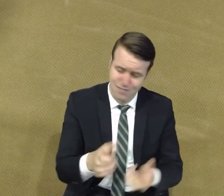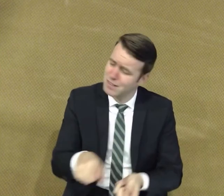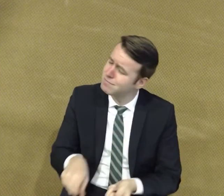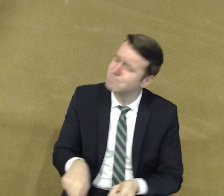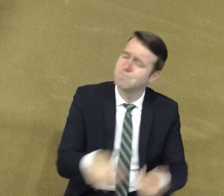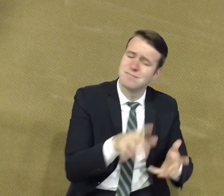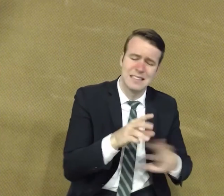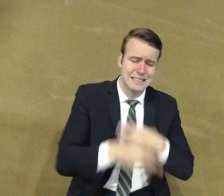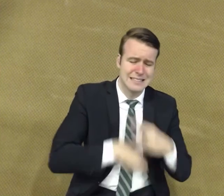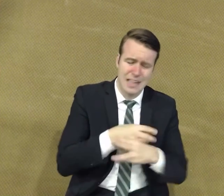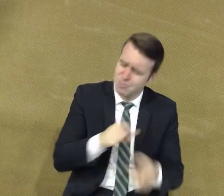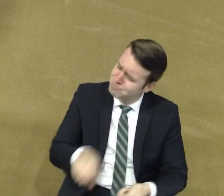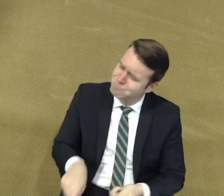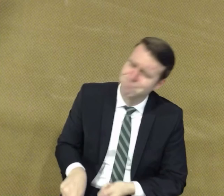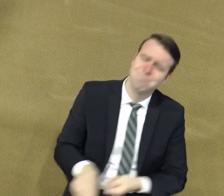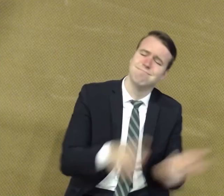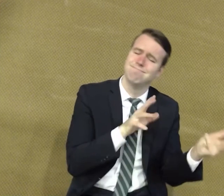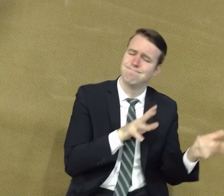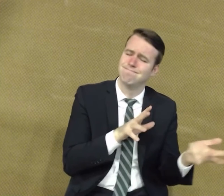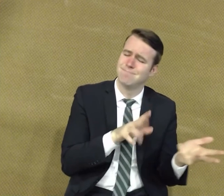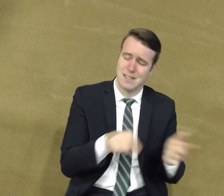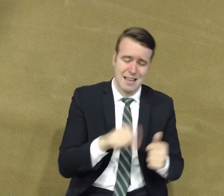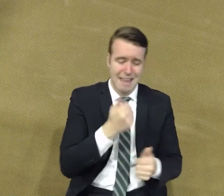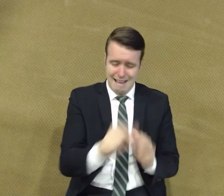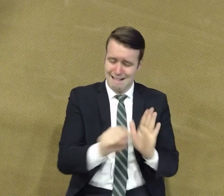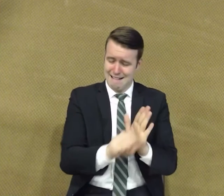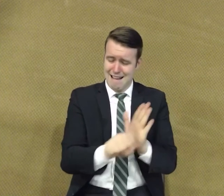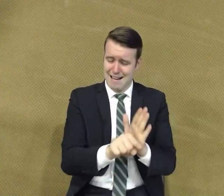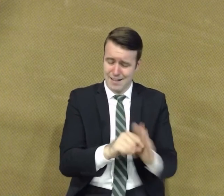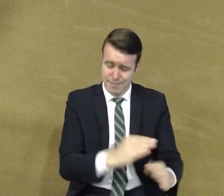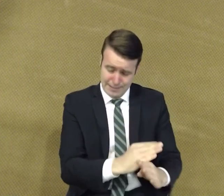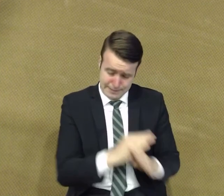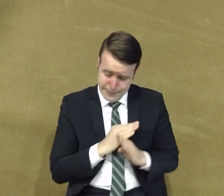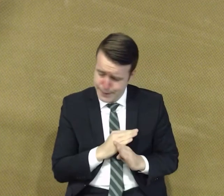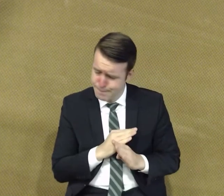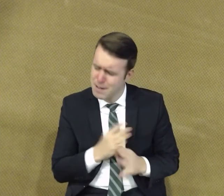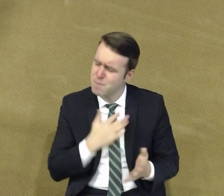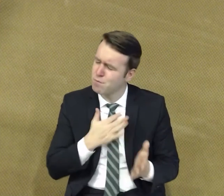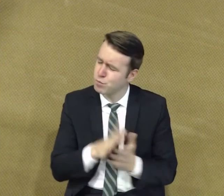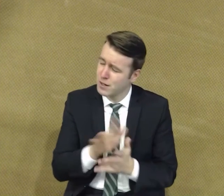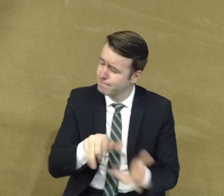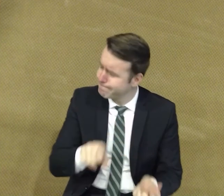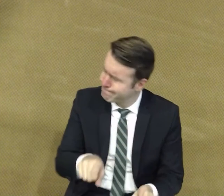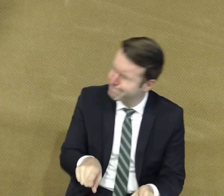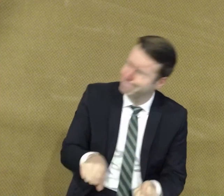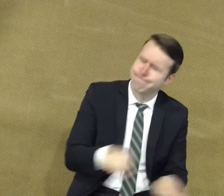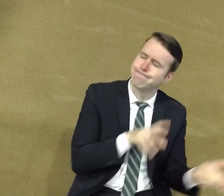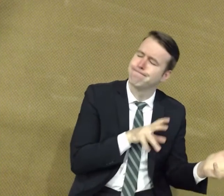and secular that's of a negative fashion.